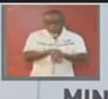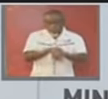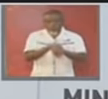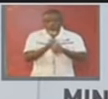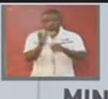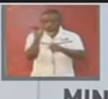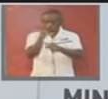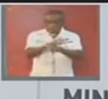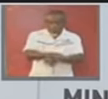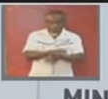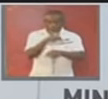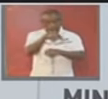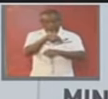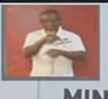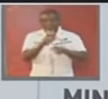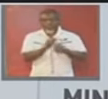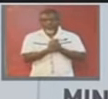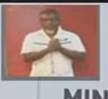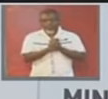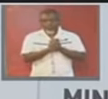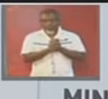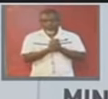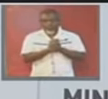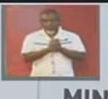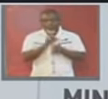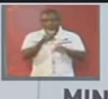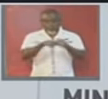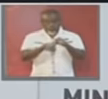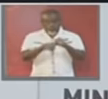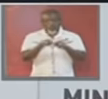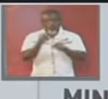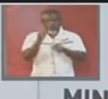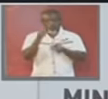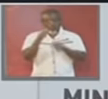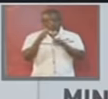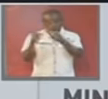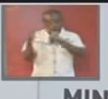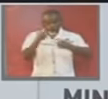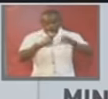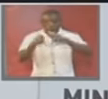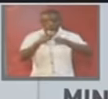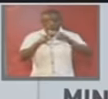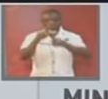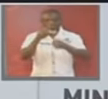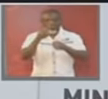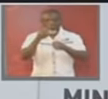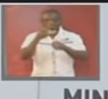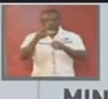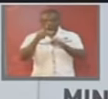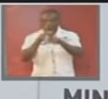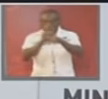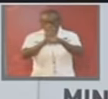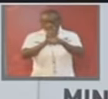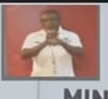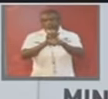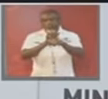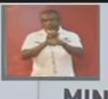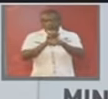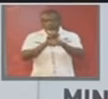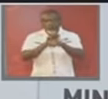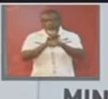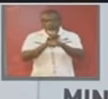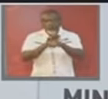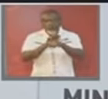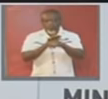by attacking it and squashing any negative effects of it. This messenger